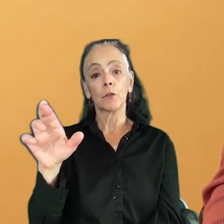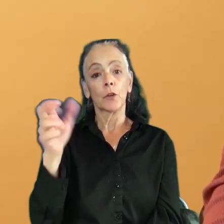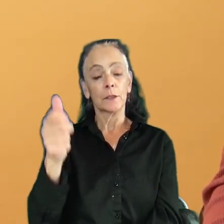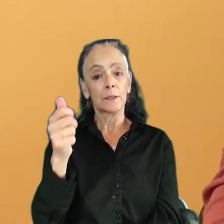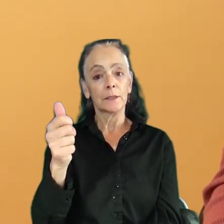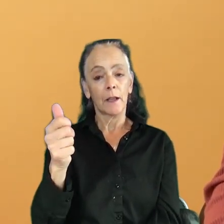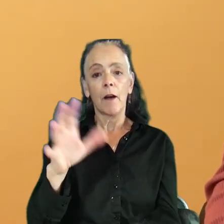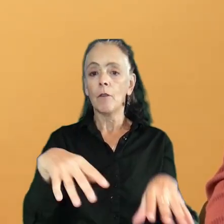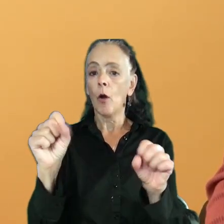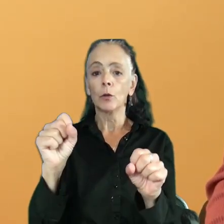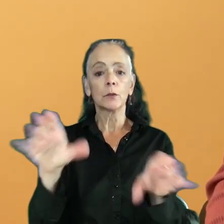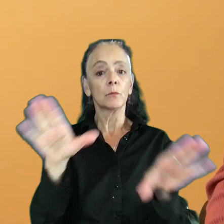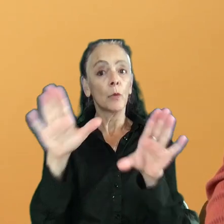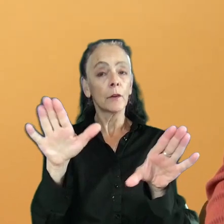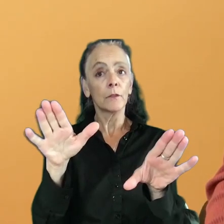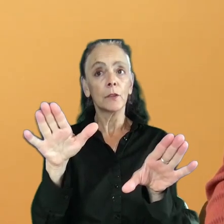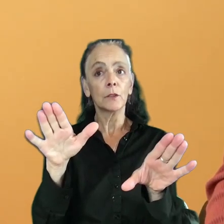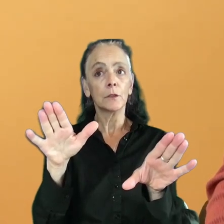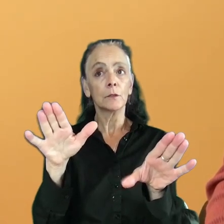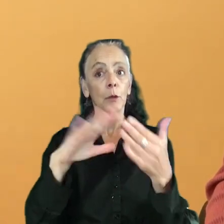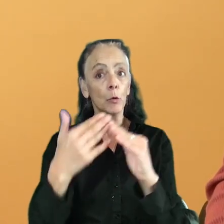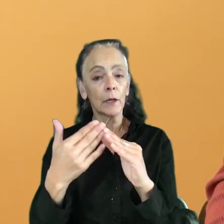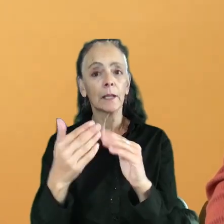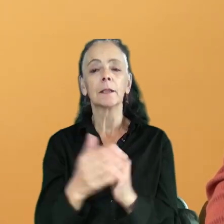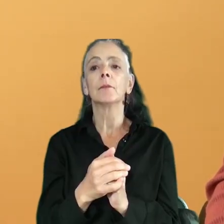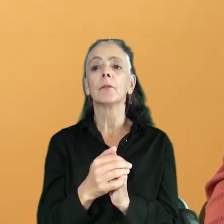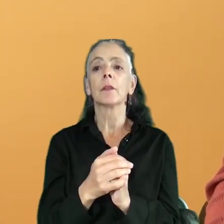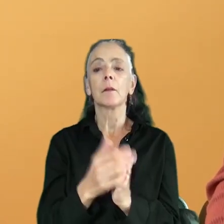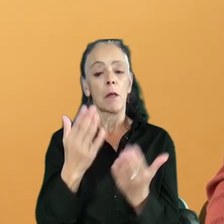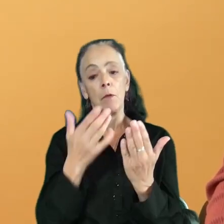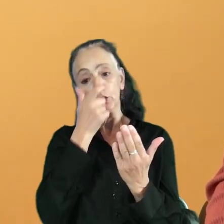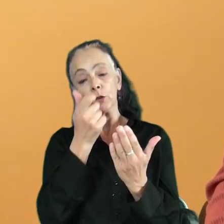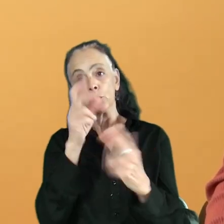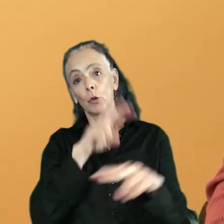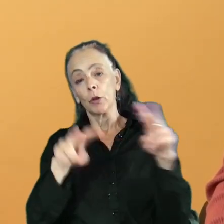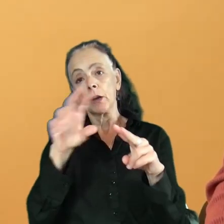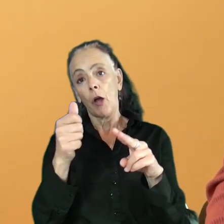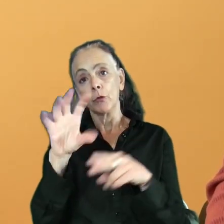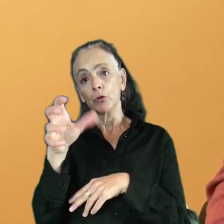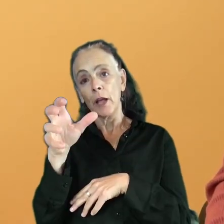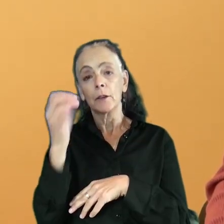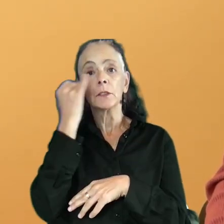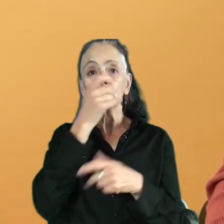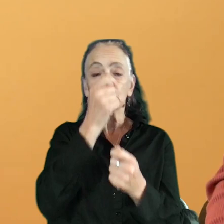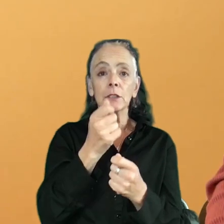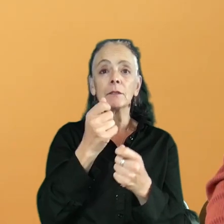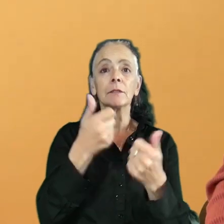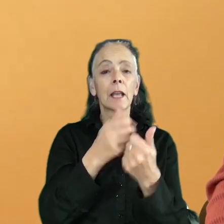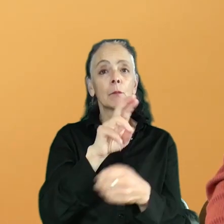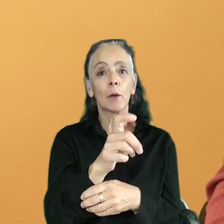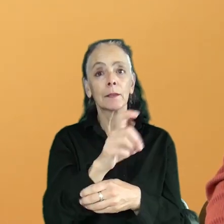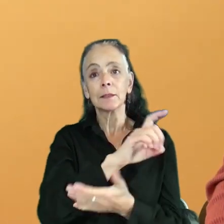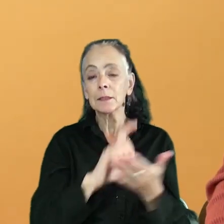a wonderful community so you might want to look at other channels there as well if you're interested in game ux design or